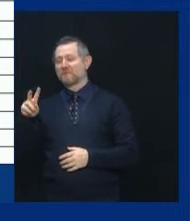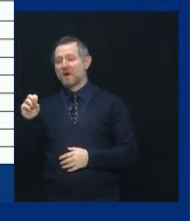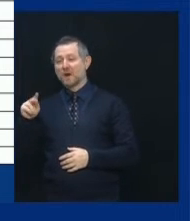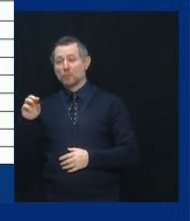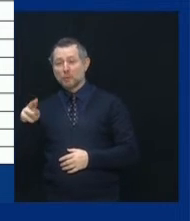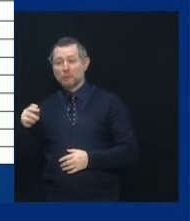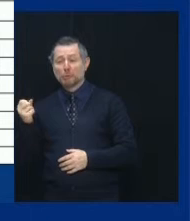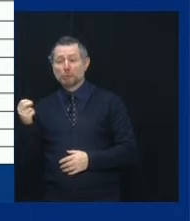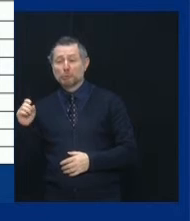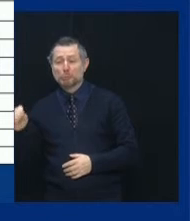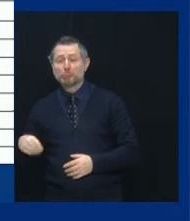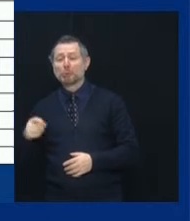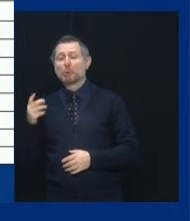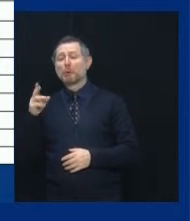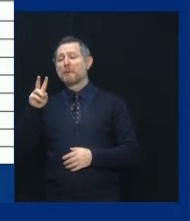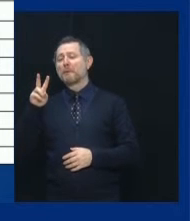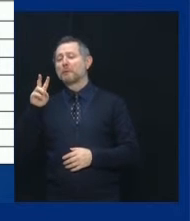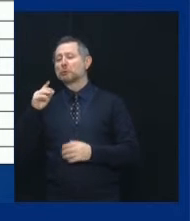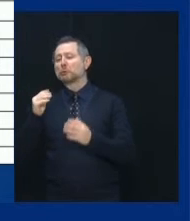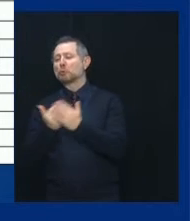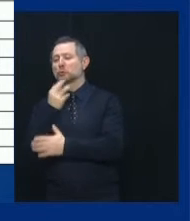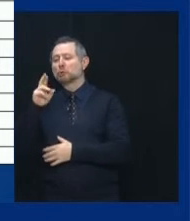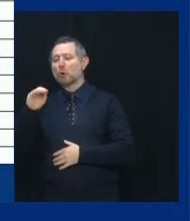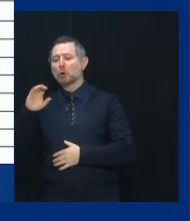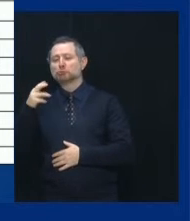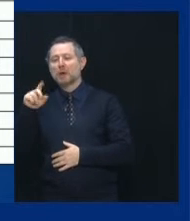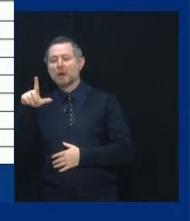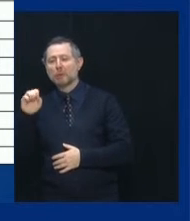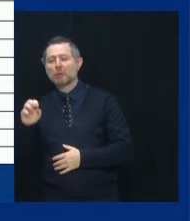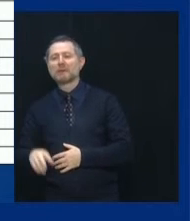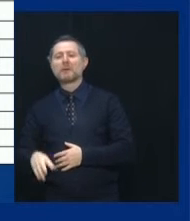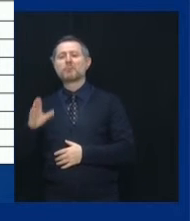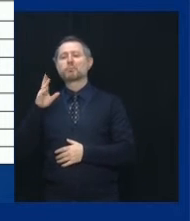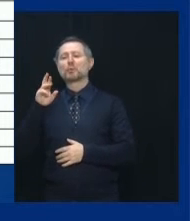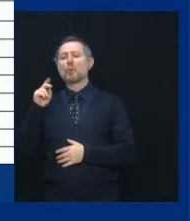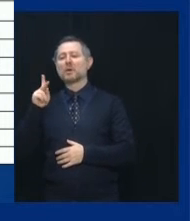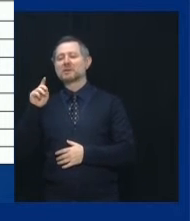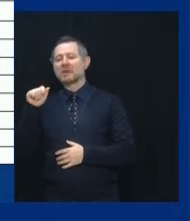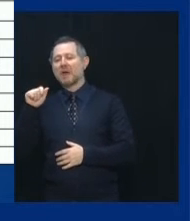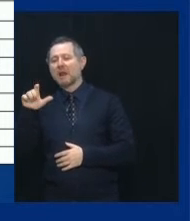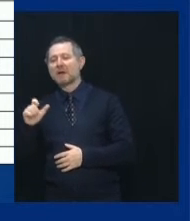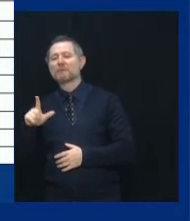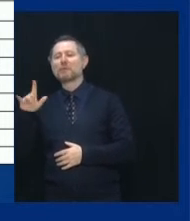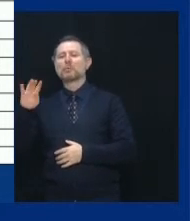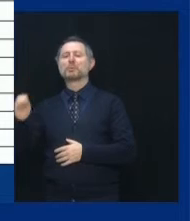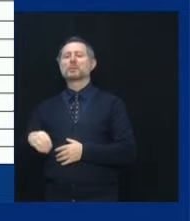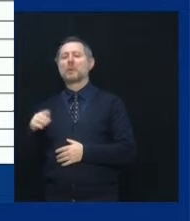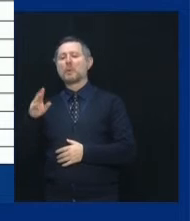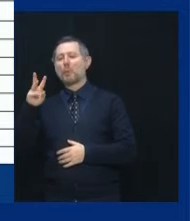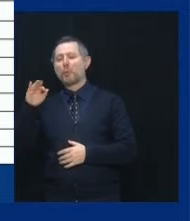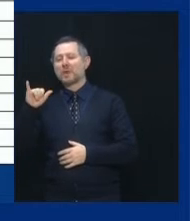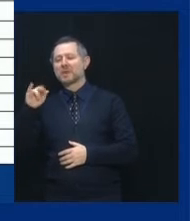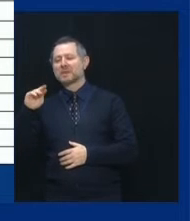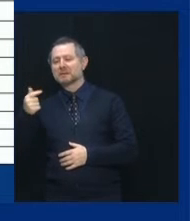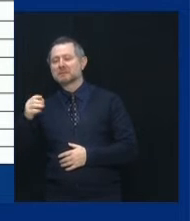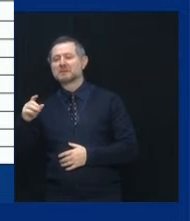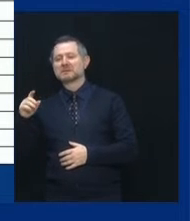23%. Brookdale Hospital, 24%. Wyoming, 26. New York City, H&H,